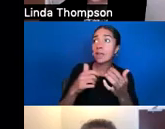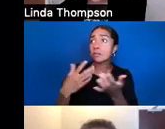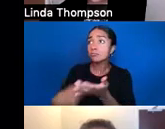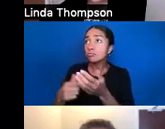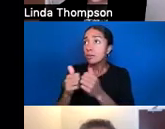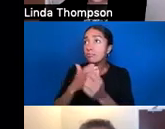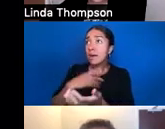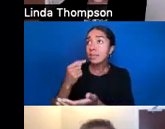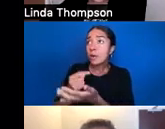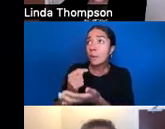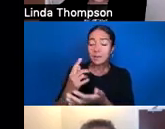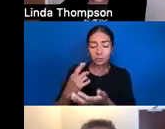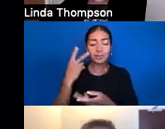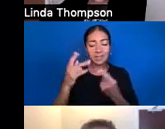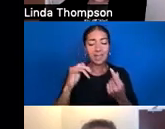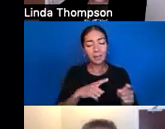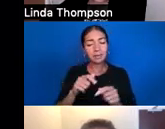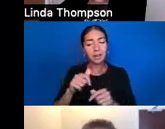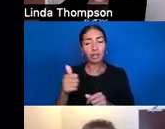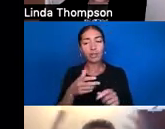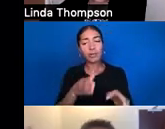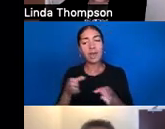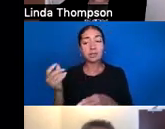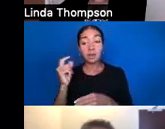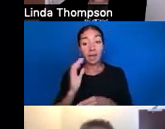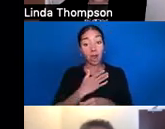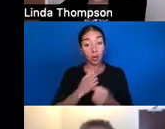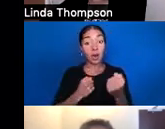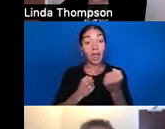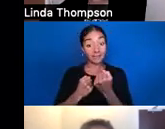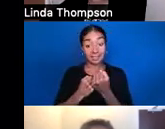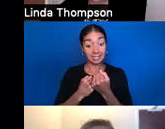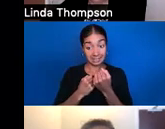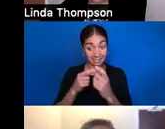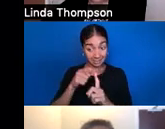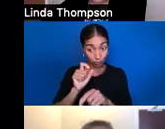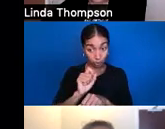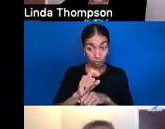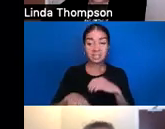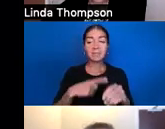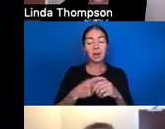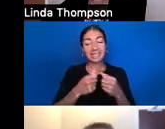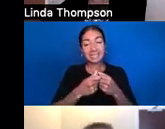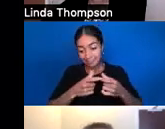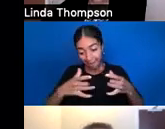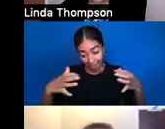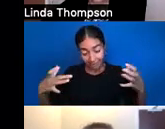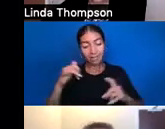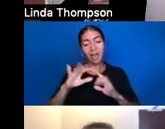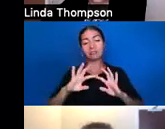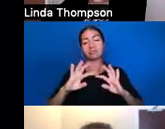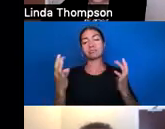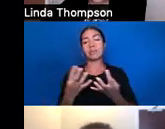other modalities, right? So our advocacy is about expanding that circle of support.